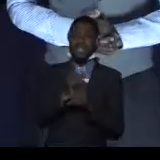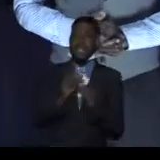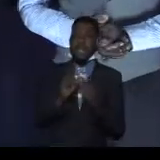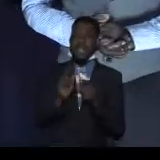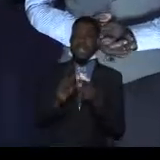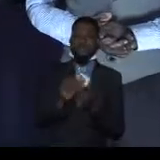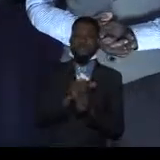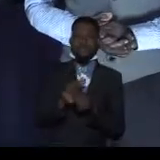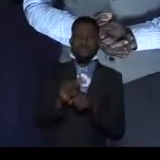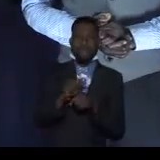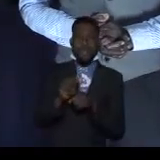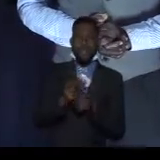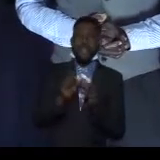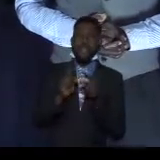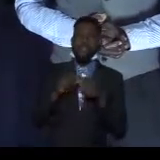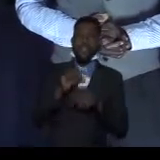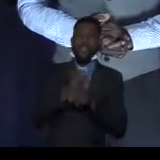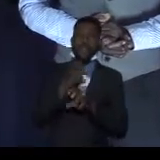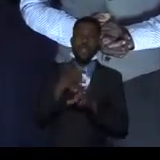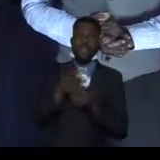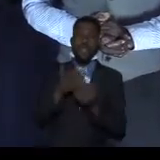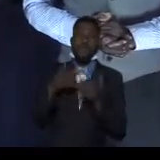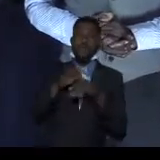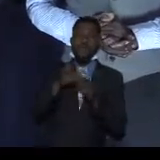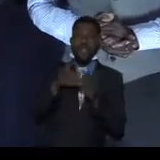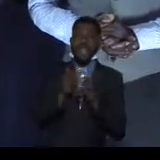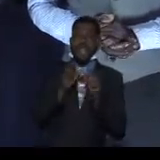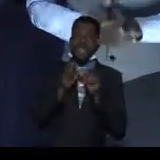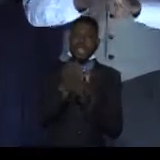regularly. Keep practicing. Keep working hard.